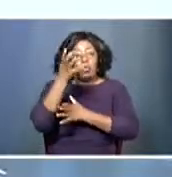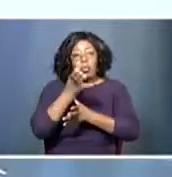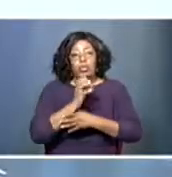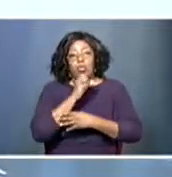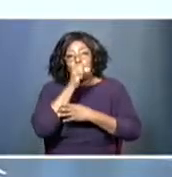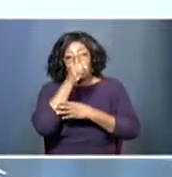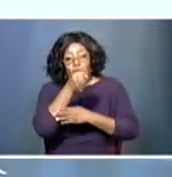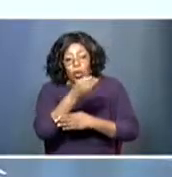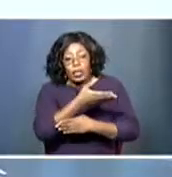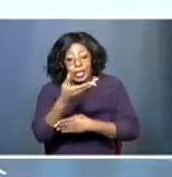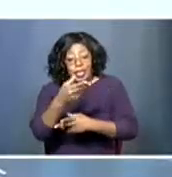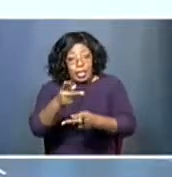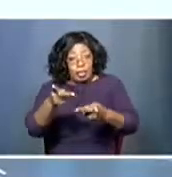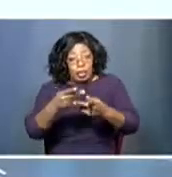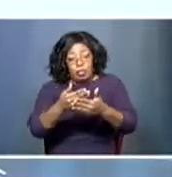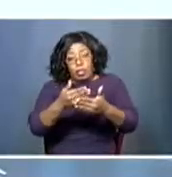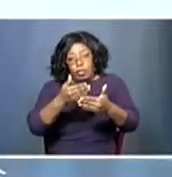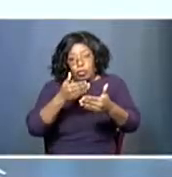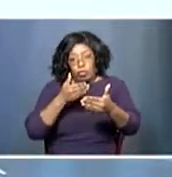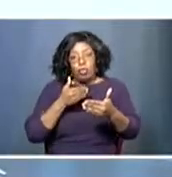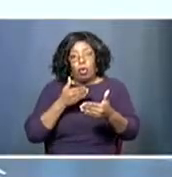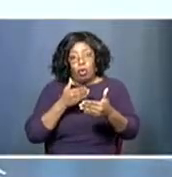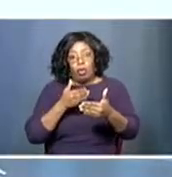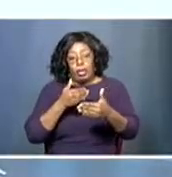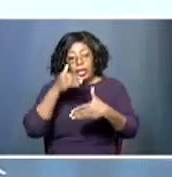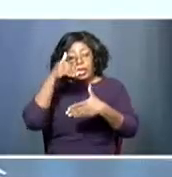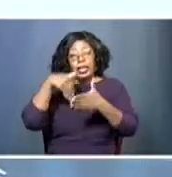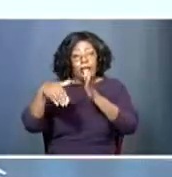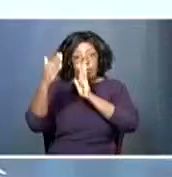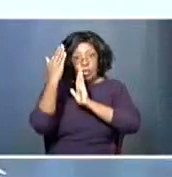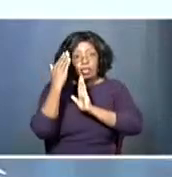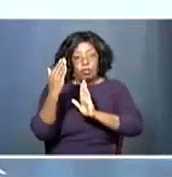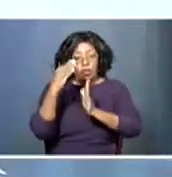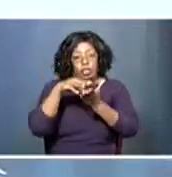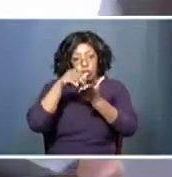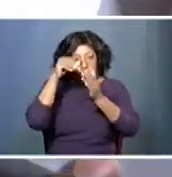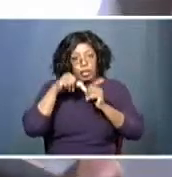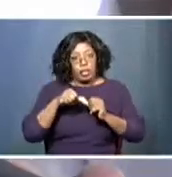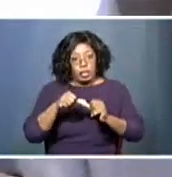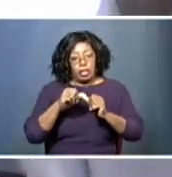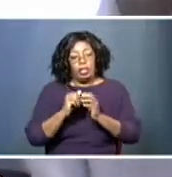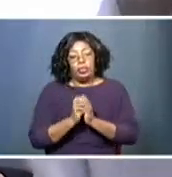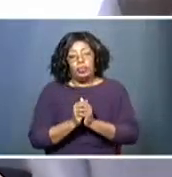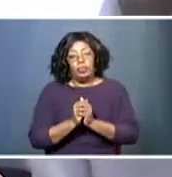that several things are in place before in-person learning officially resumes. We have to